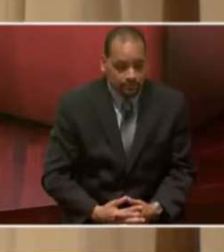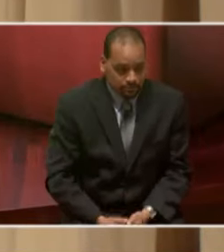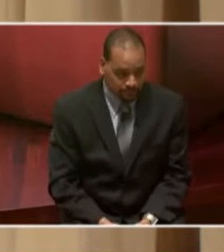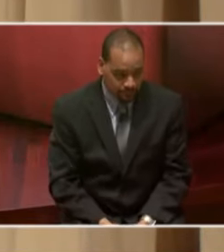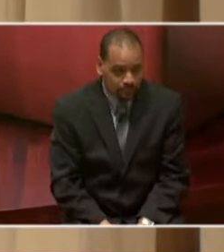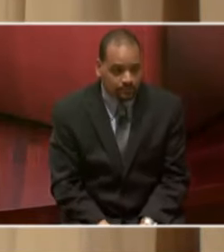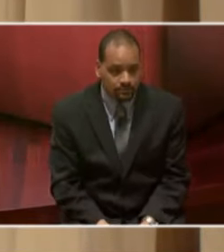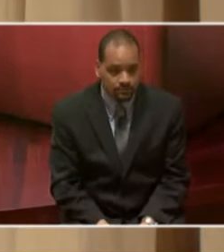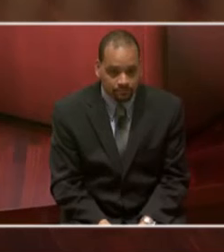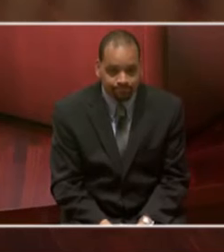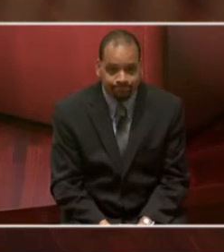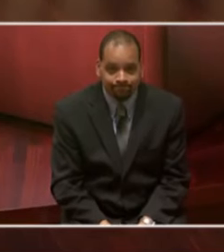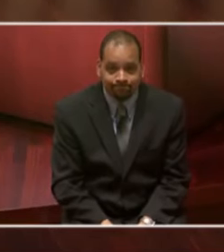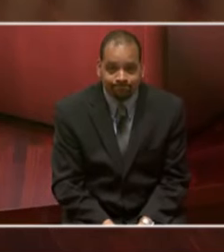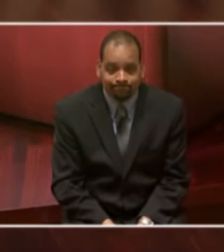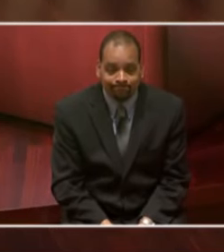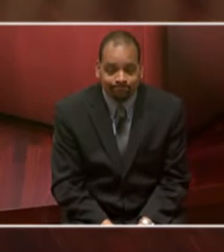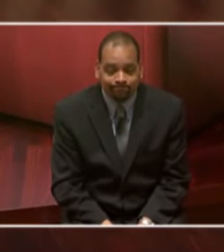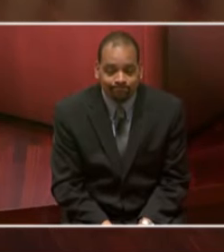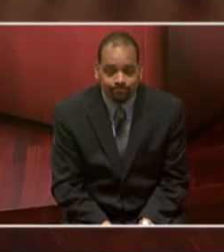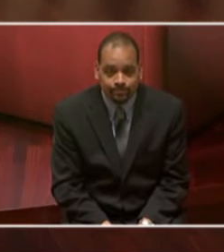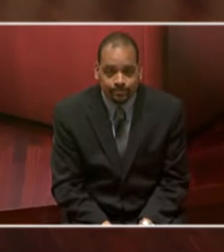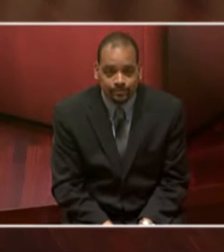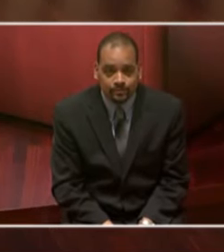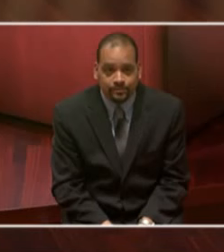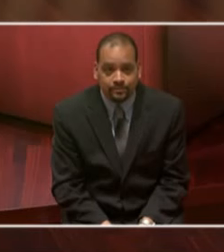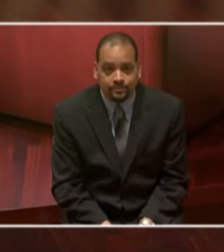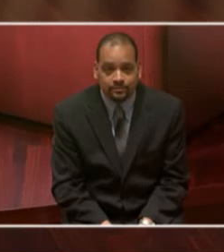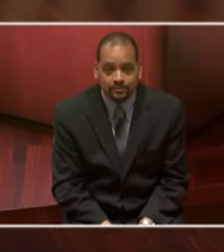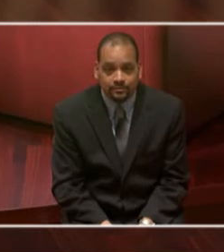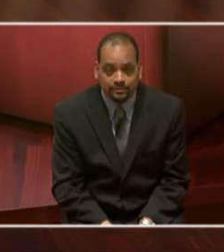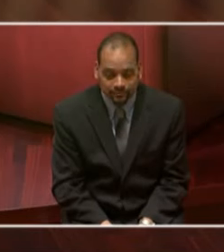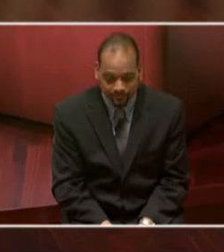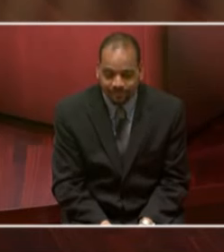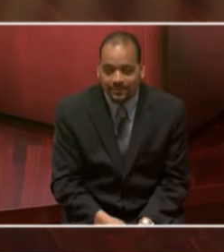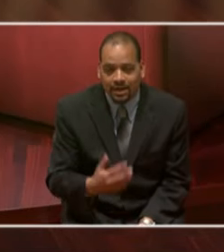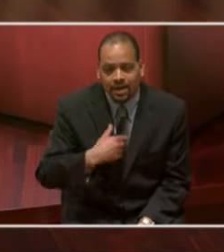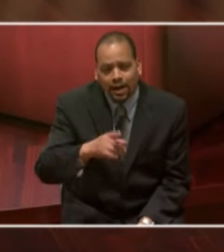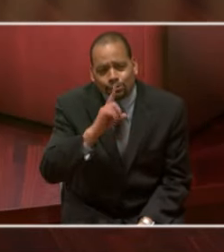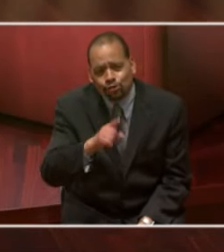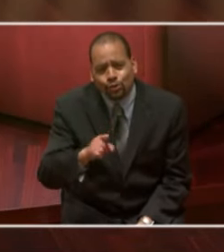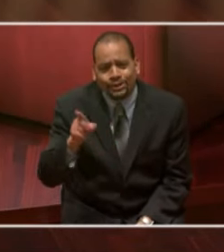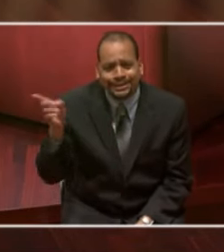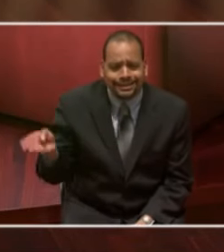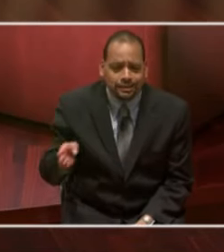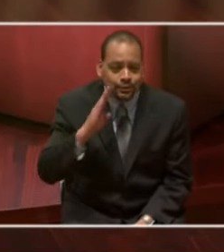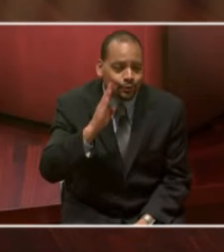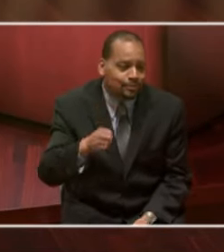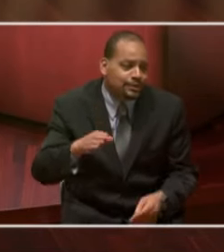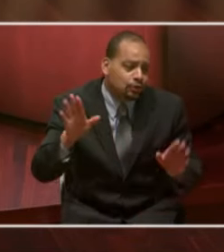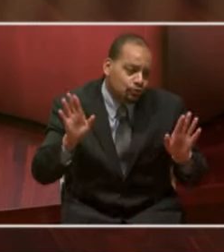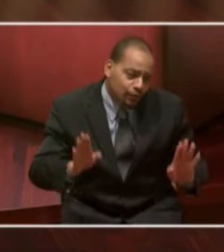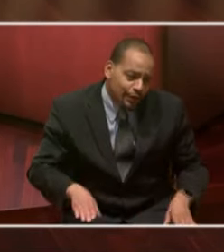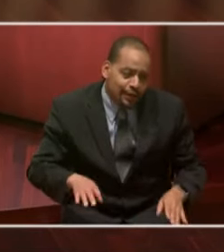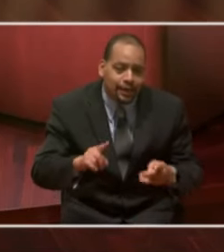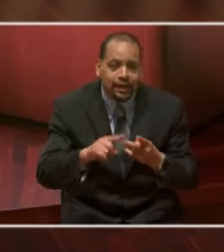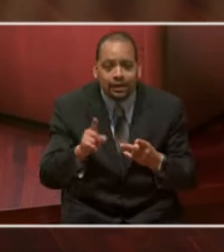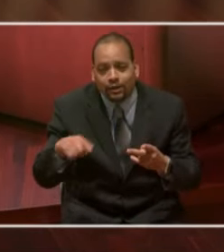Segregation was real. When I was growing up in rural Alabama, I saw those signs that said